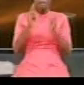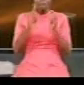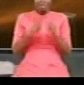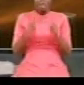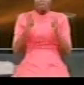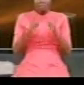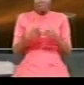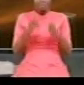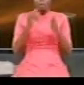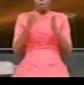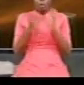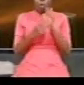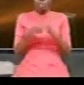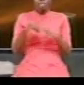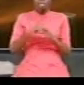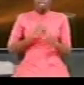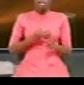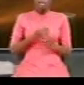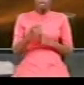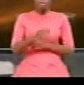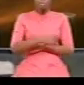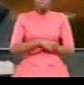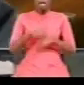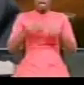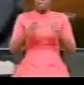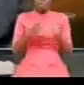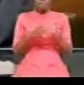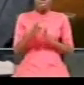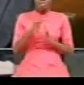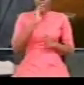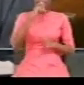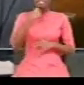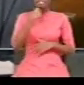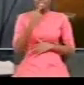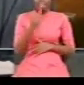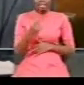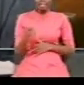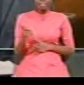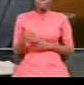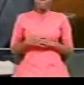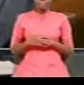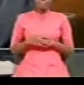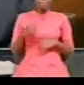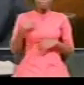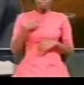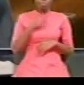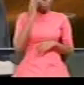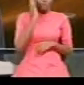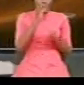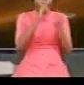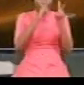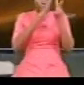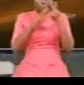in our days. But Jesus is saying, we should watch.